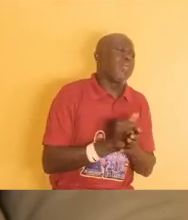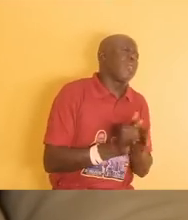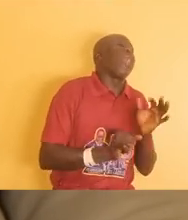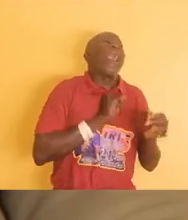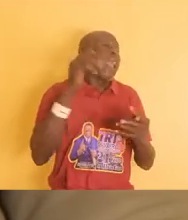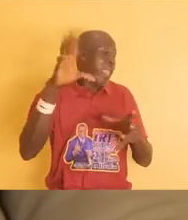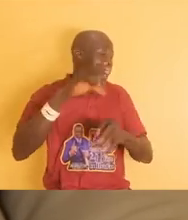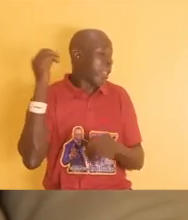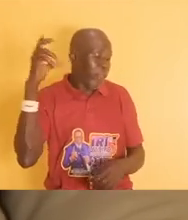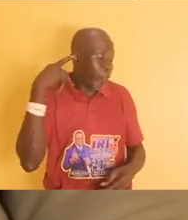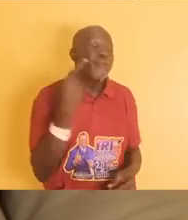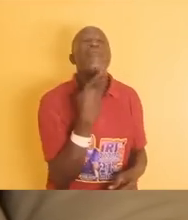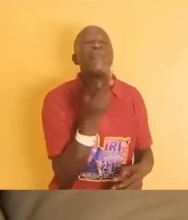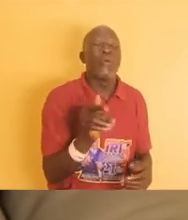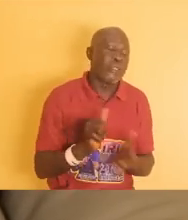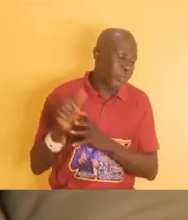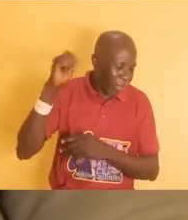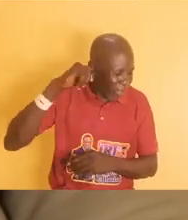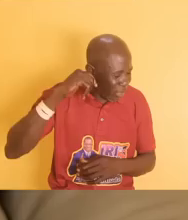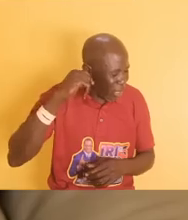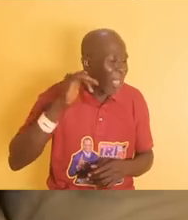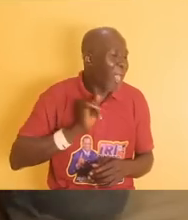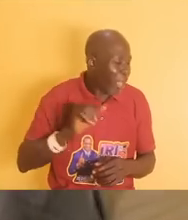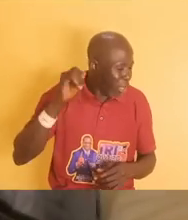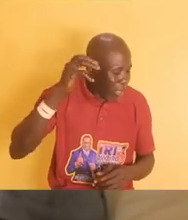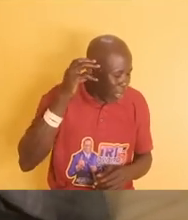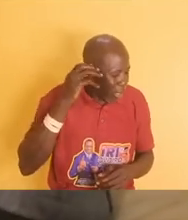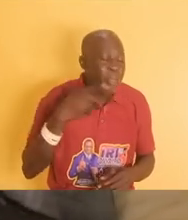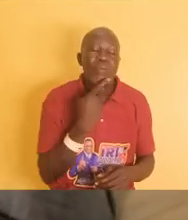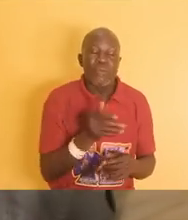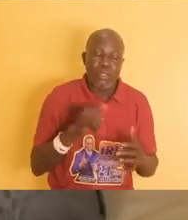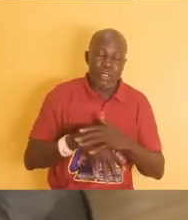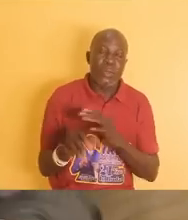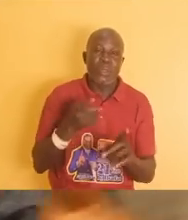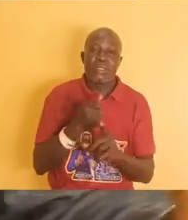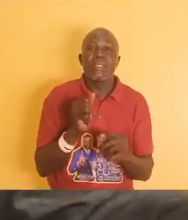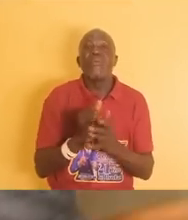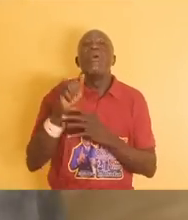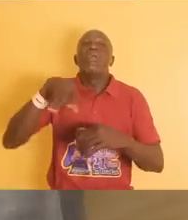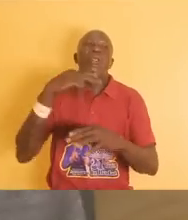I heard the voice. I heard the voice. Who